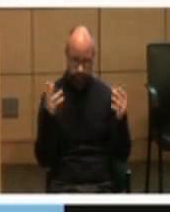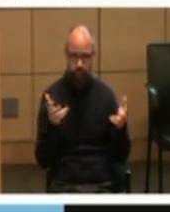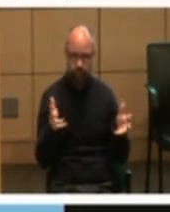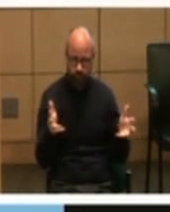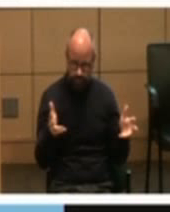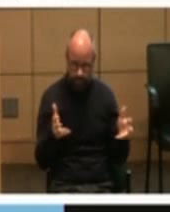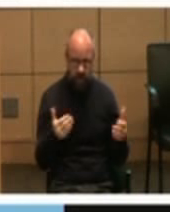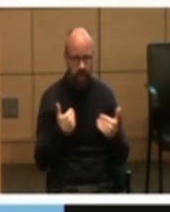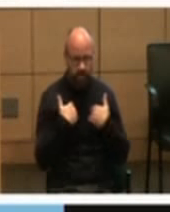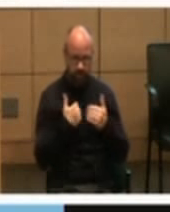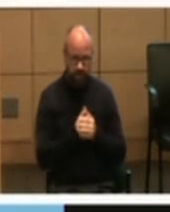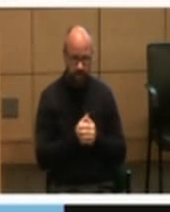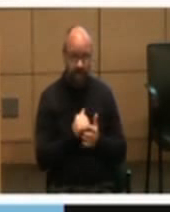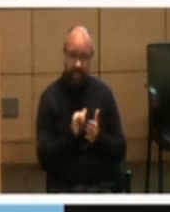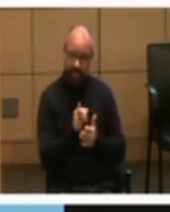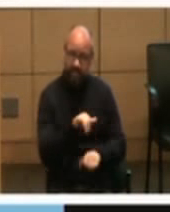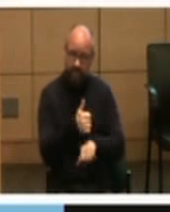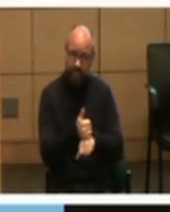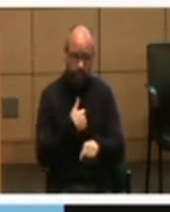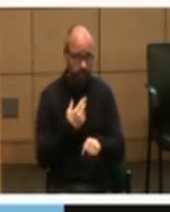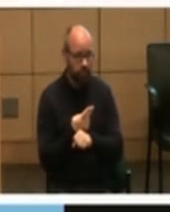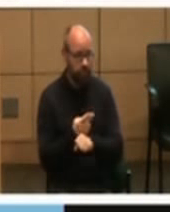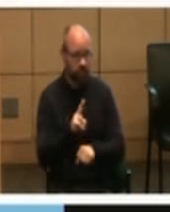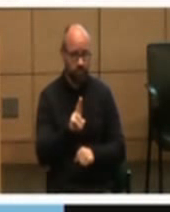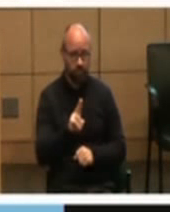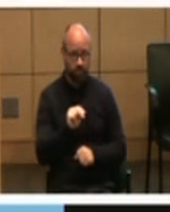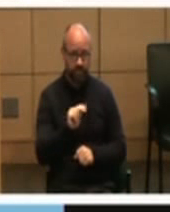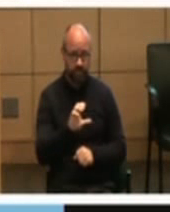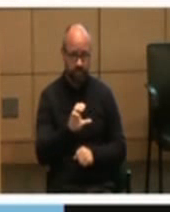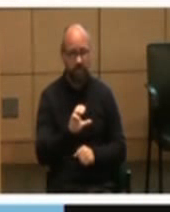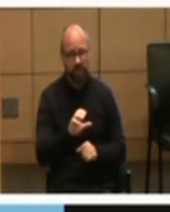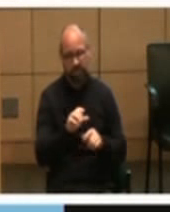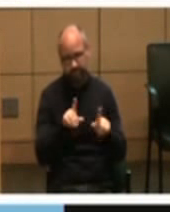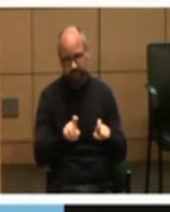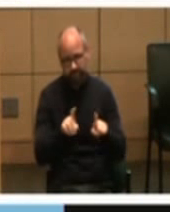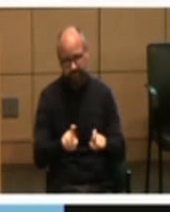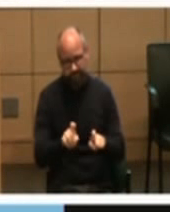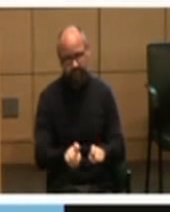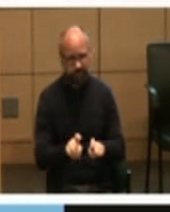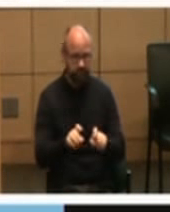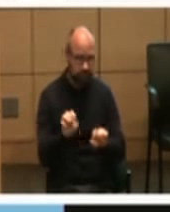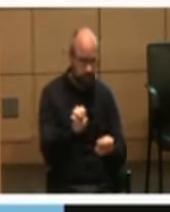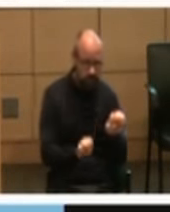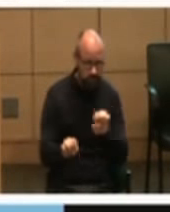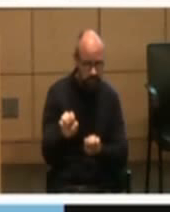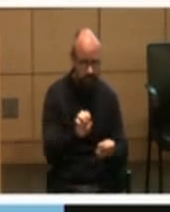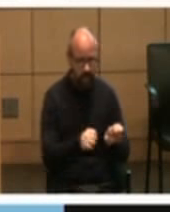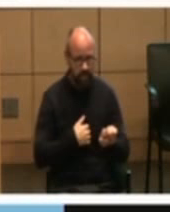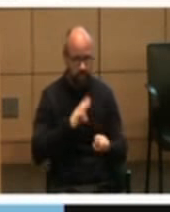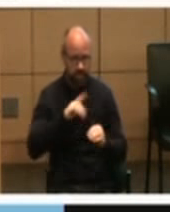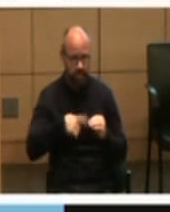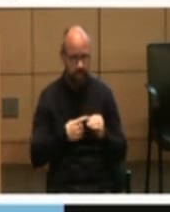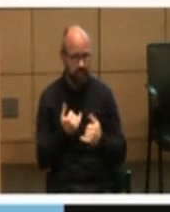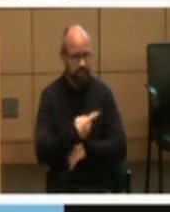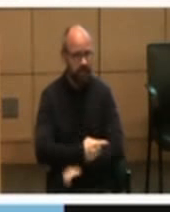environment or the setup that we're using at UNC to perform the experiments that I'll be talking a little bit about